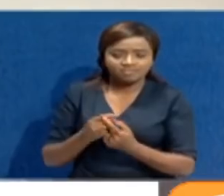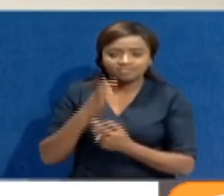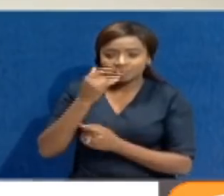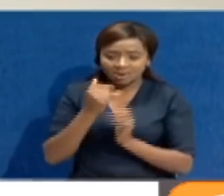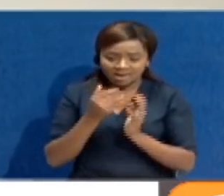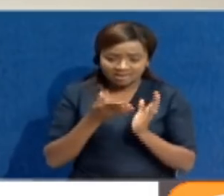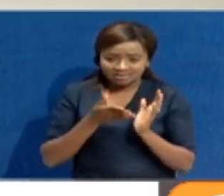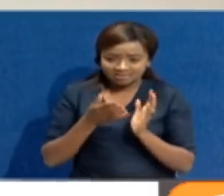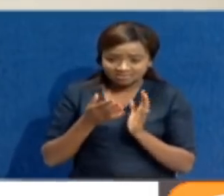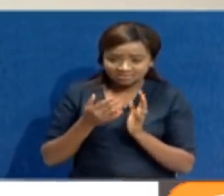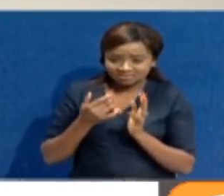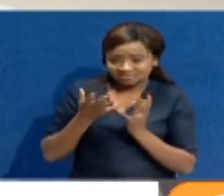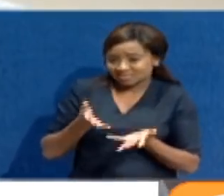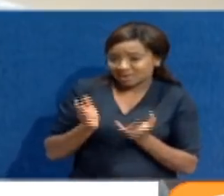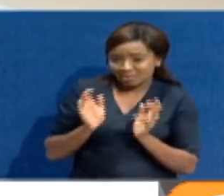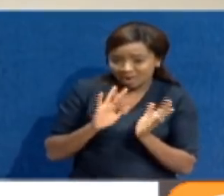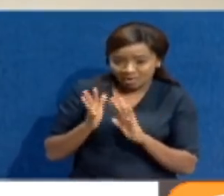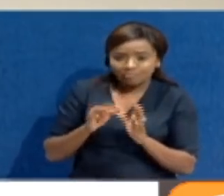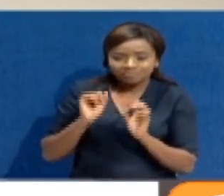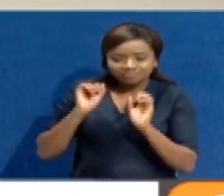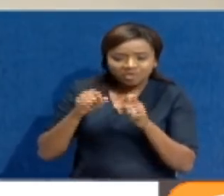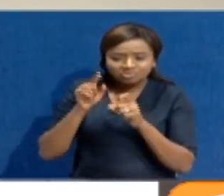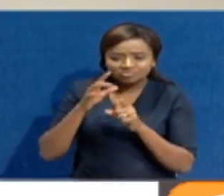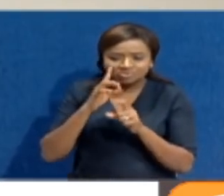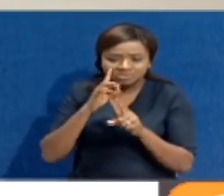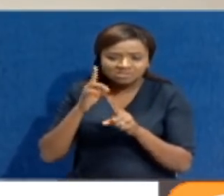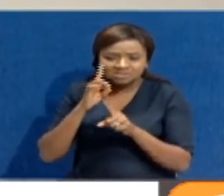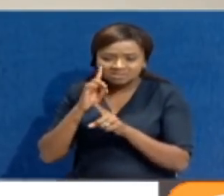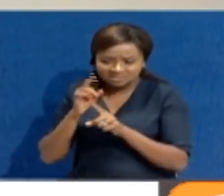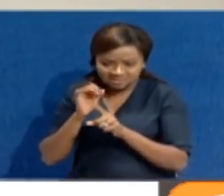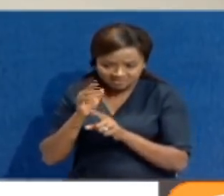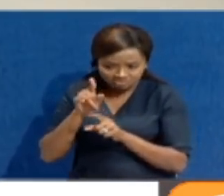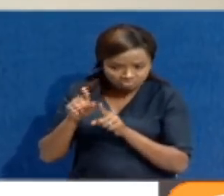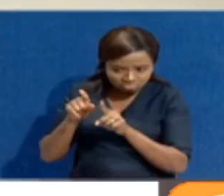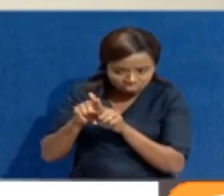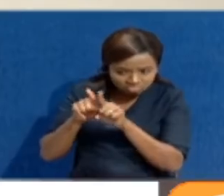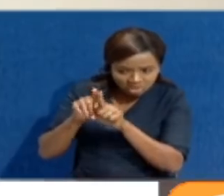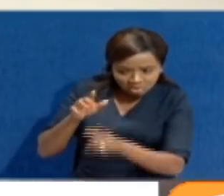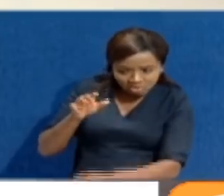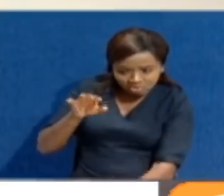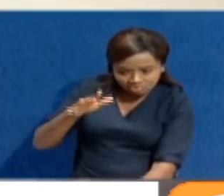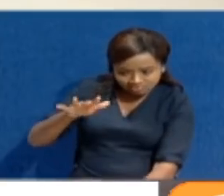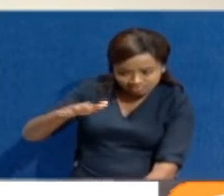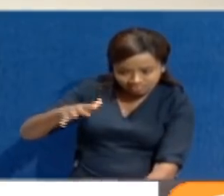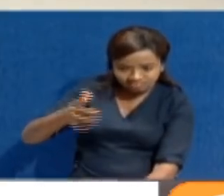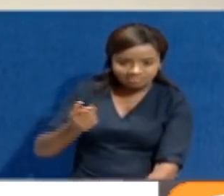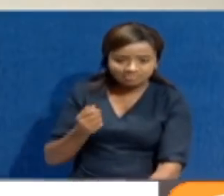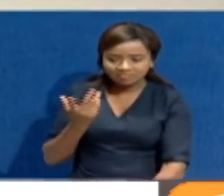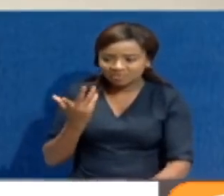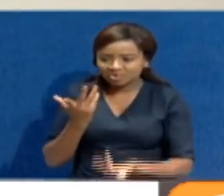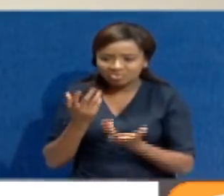records that we have. We'll be able to quickly find out whether one is consistent or there is a little bit or a